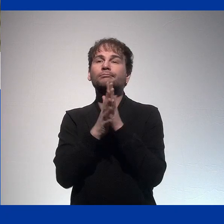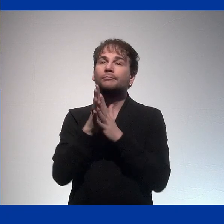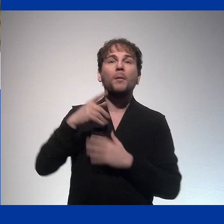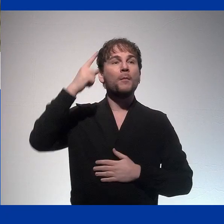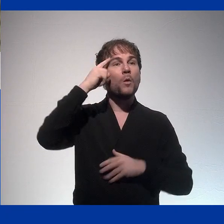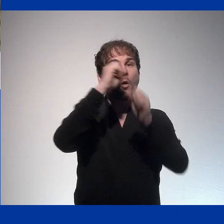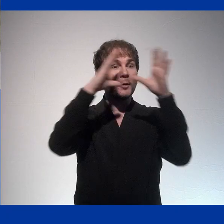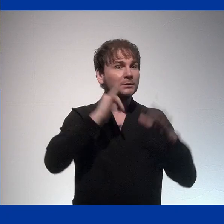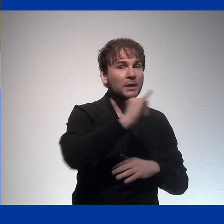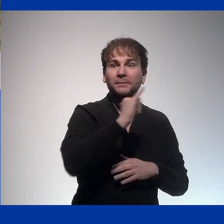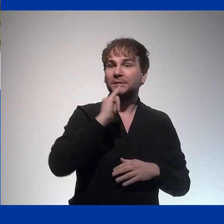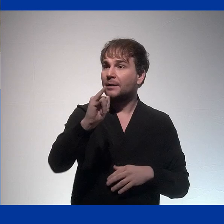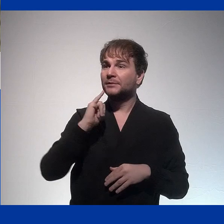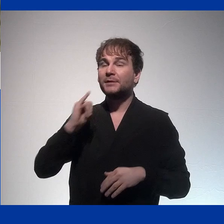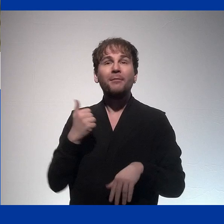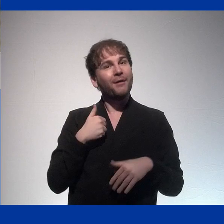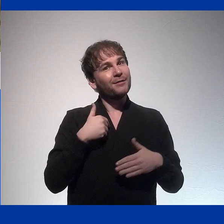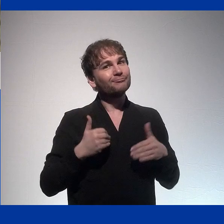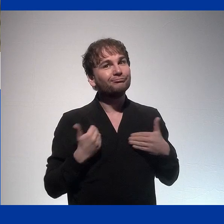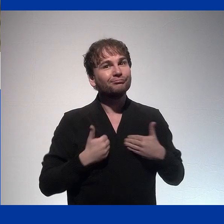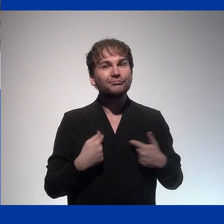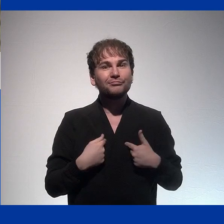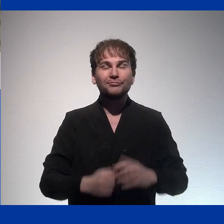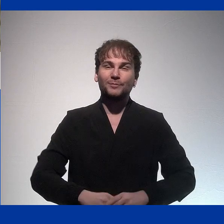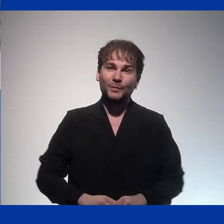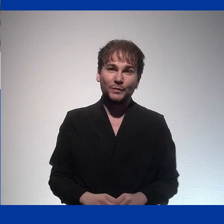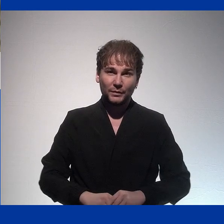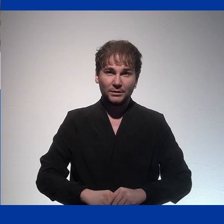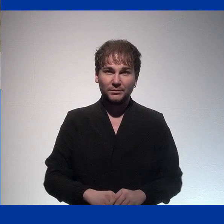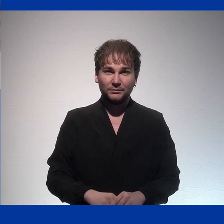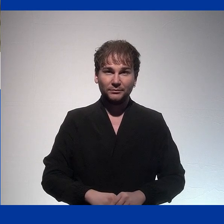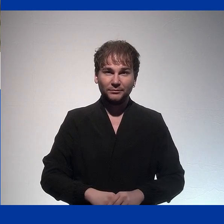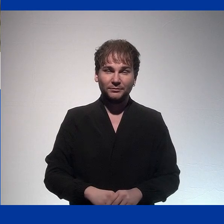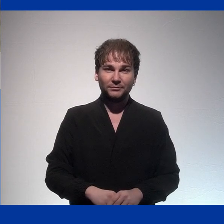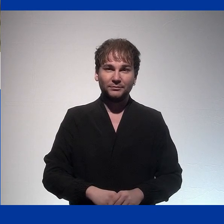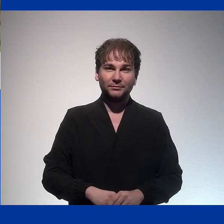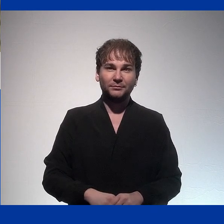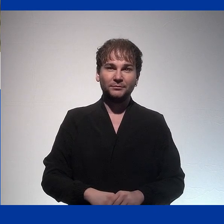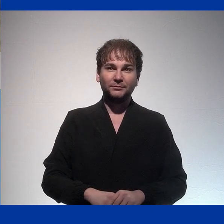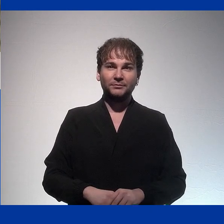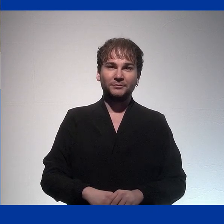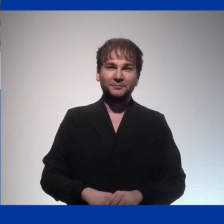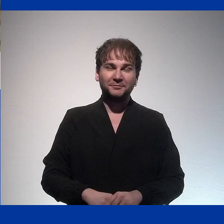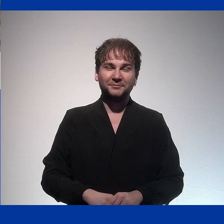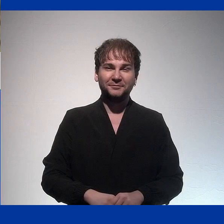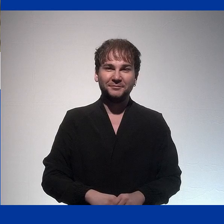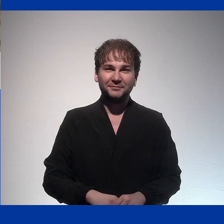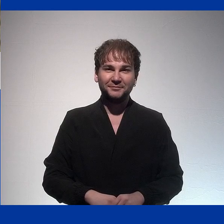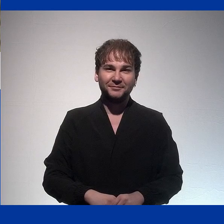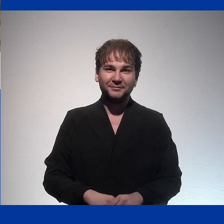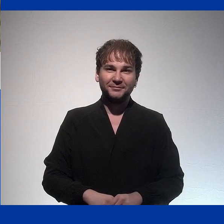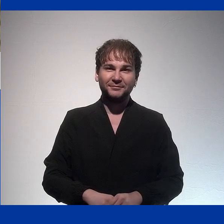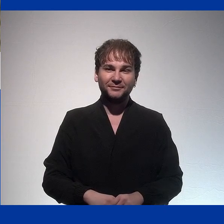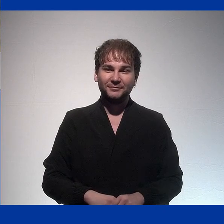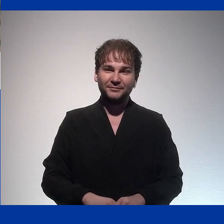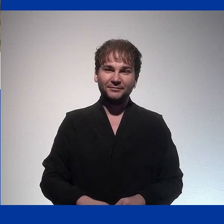Okay, the first area that I think it's really important to outline is quality of youth work. So I think that